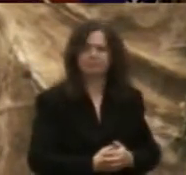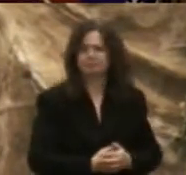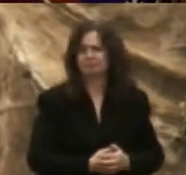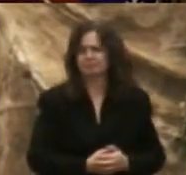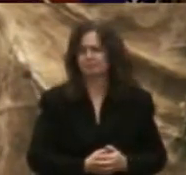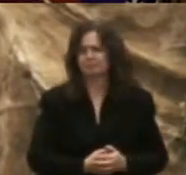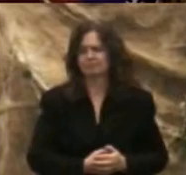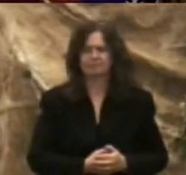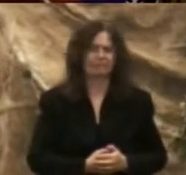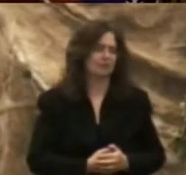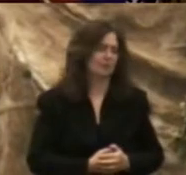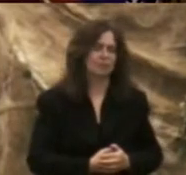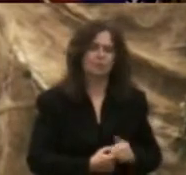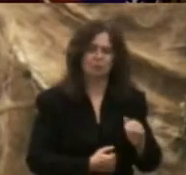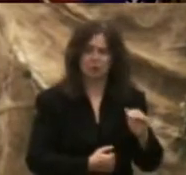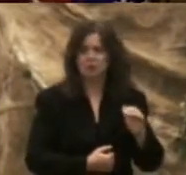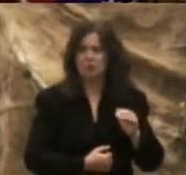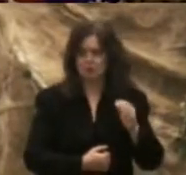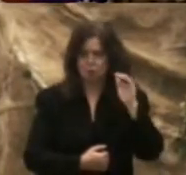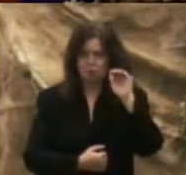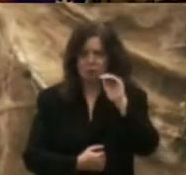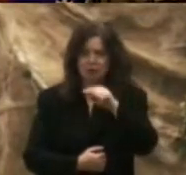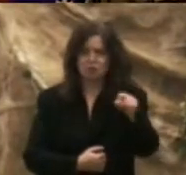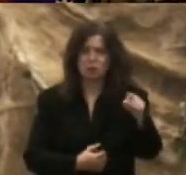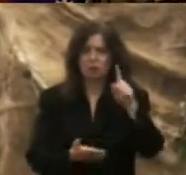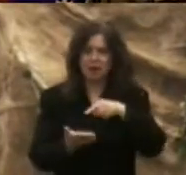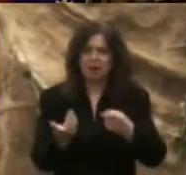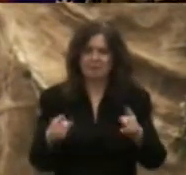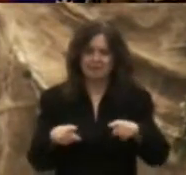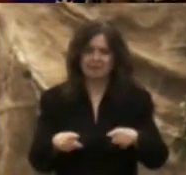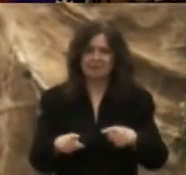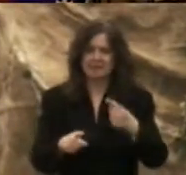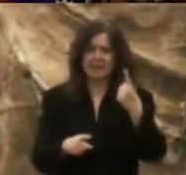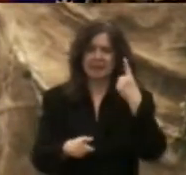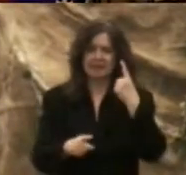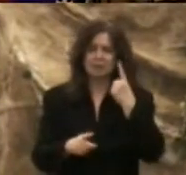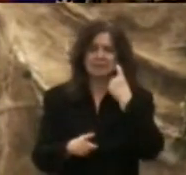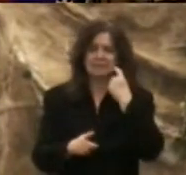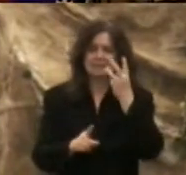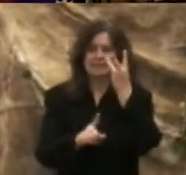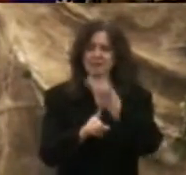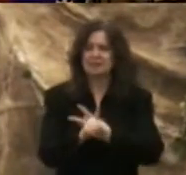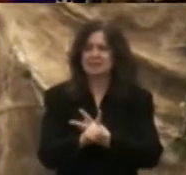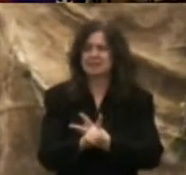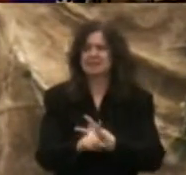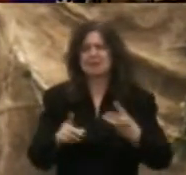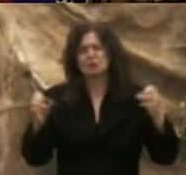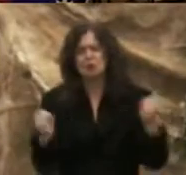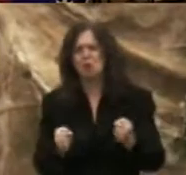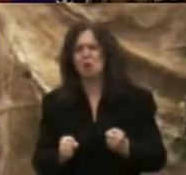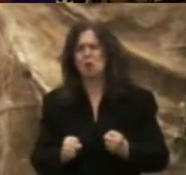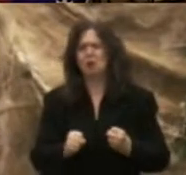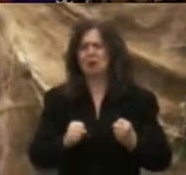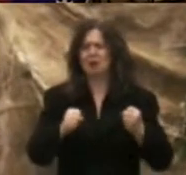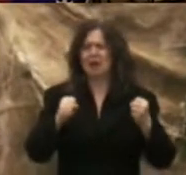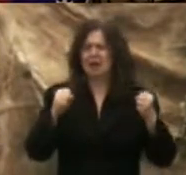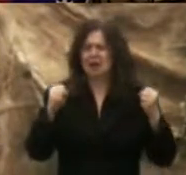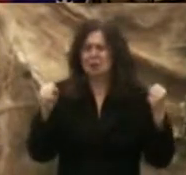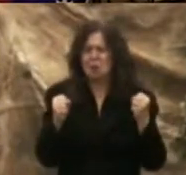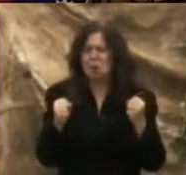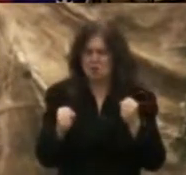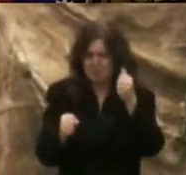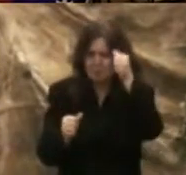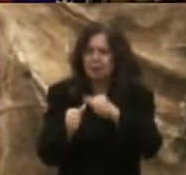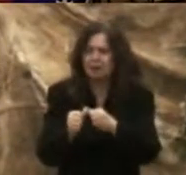the past 6 months have been like in this place." He broke down in tears